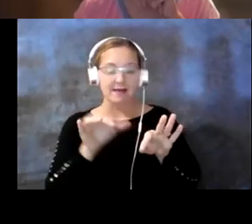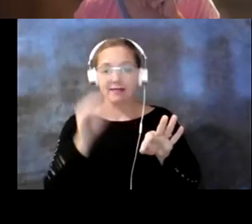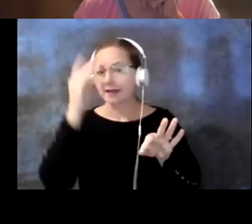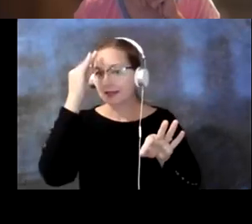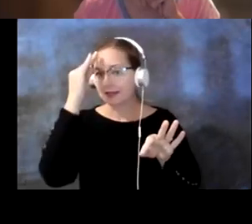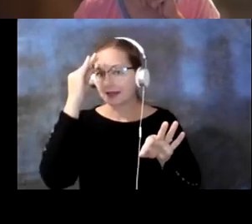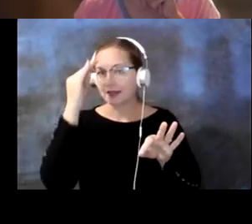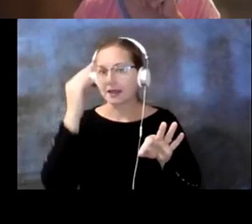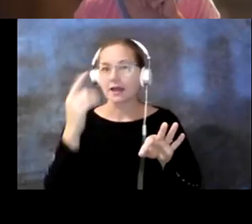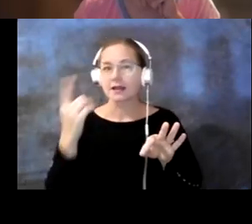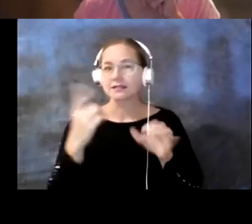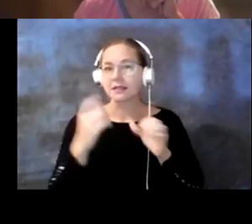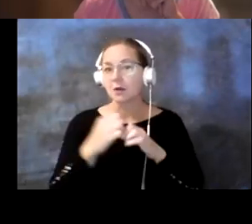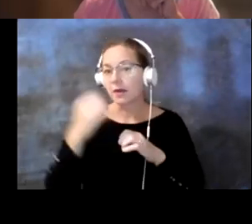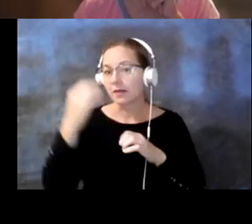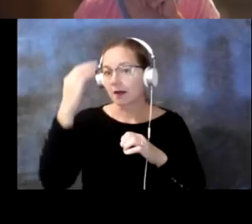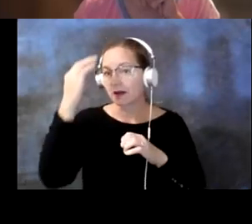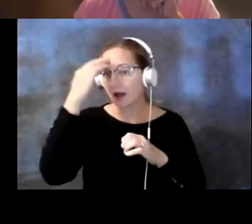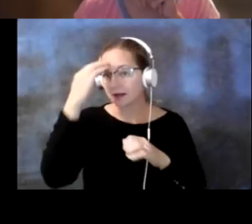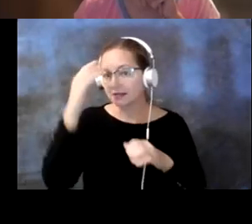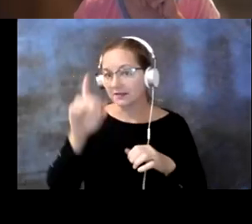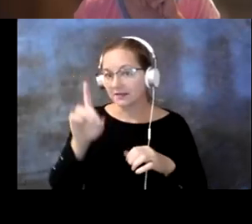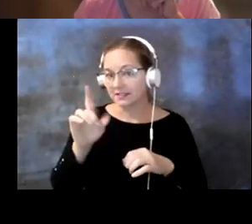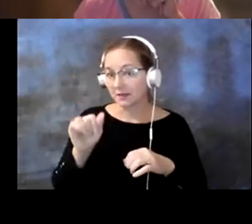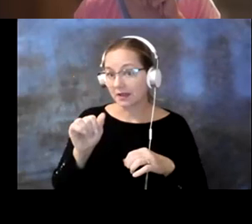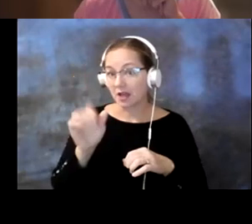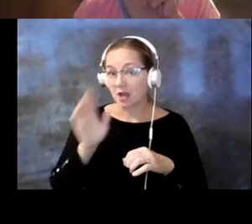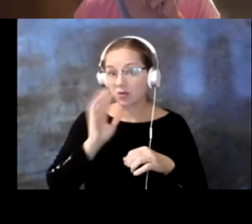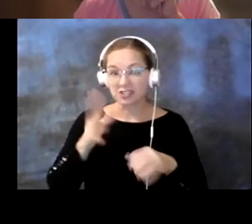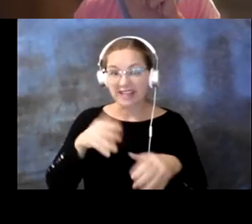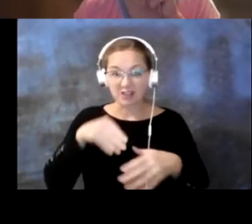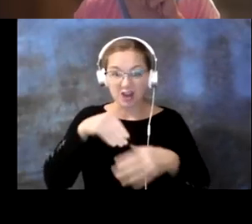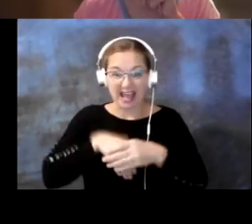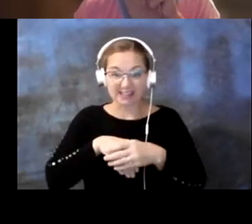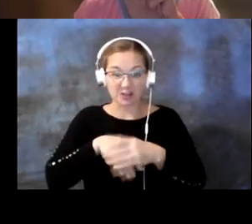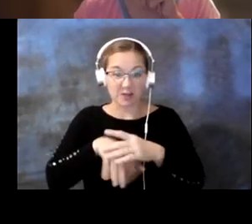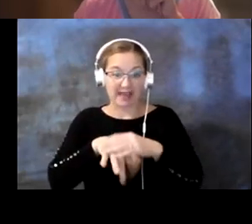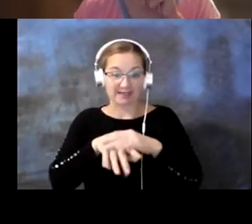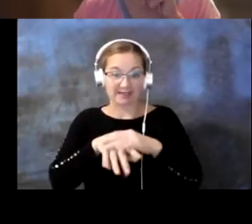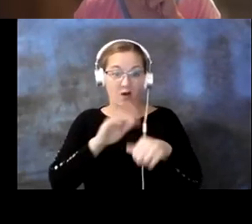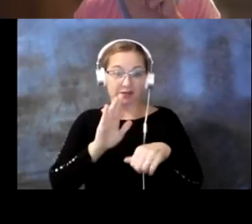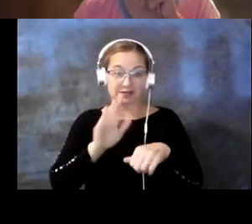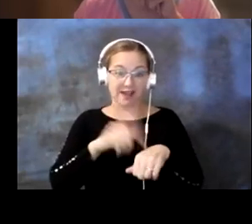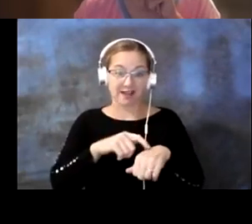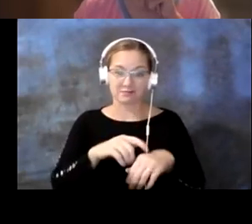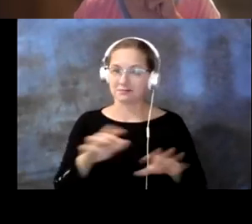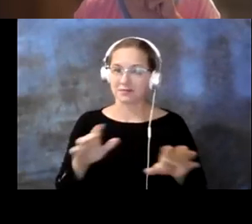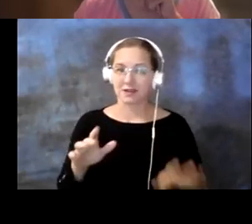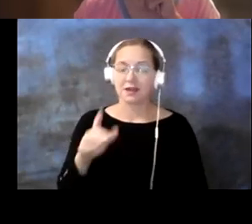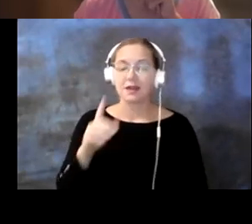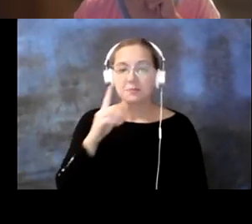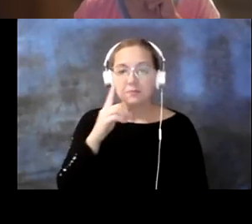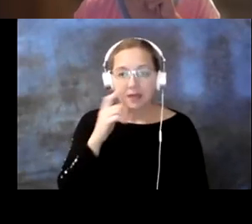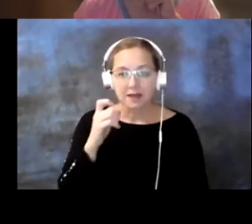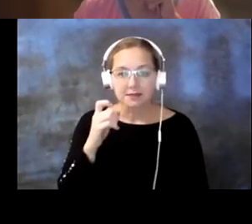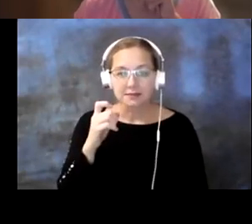with cognitive disabilities are just going to have their hands in their pants. And that the reason why I'm saying that is because there literally was